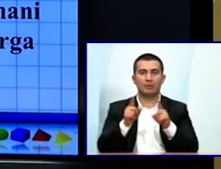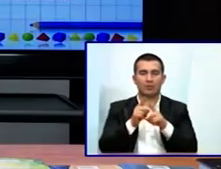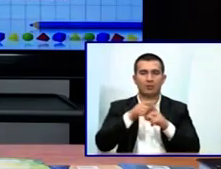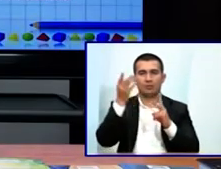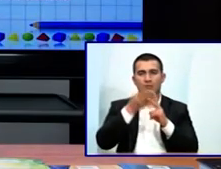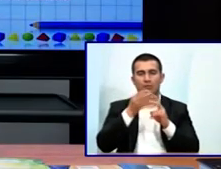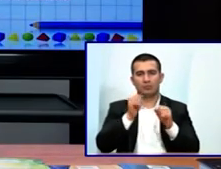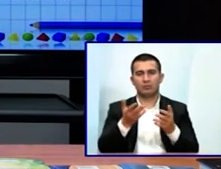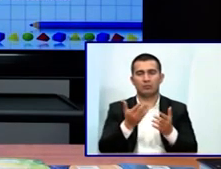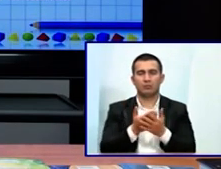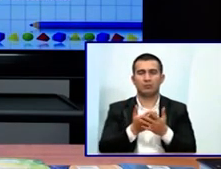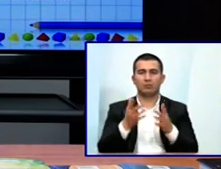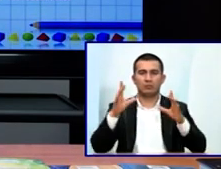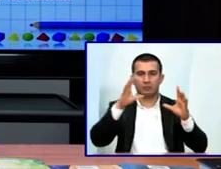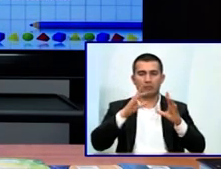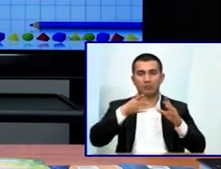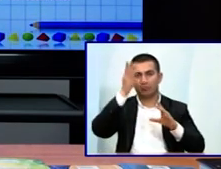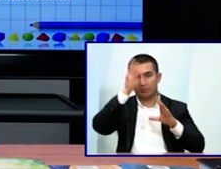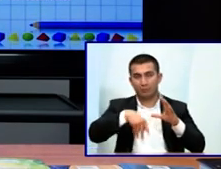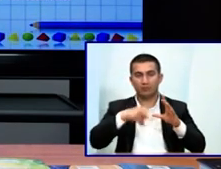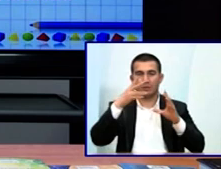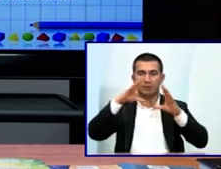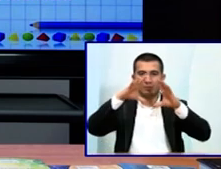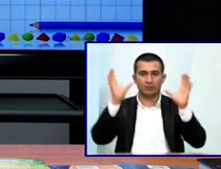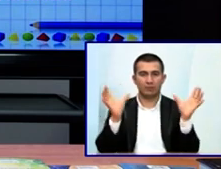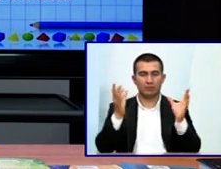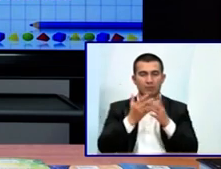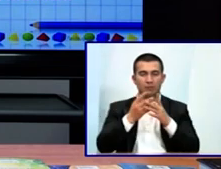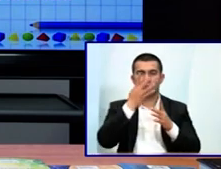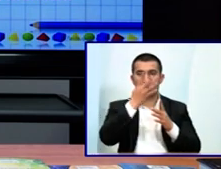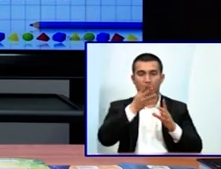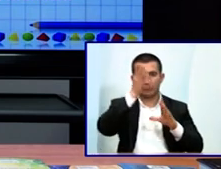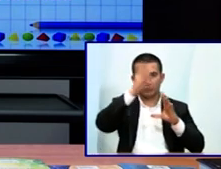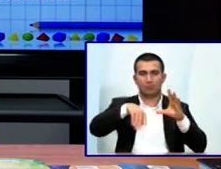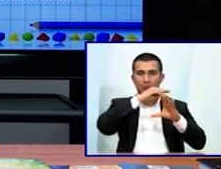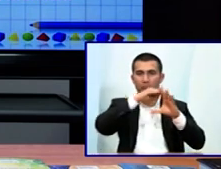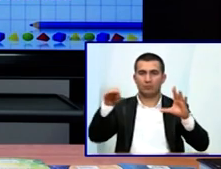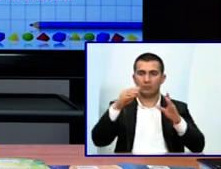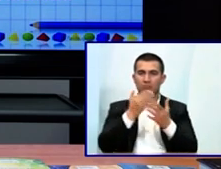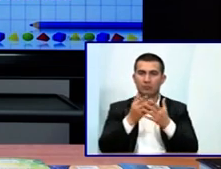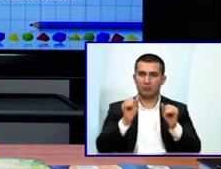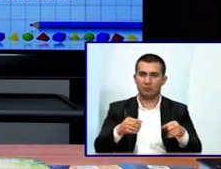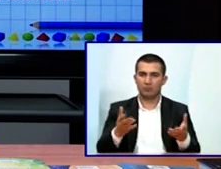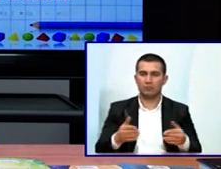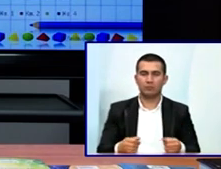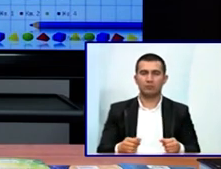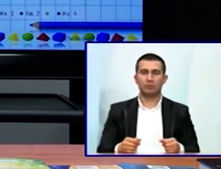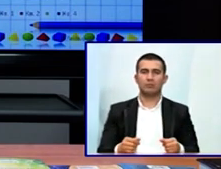ham 4 bo'lakka bo'linadi. 2 bo'lakka bo'lingan bo'lsa, doiramiz 2 bo'lakli doiraviy diagramma bo'ladi.